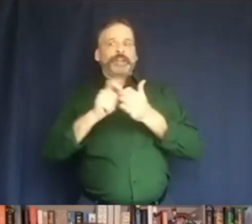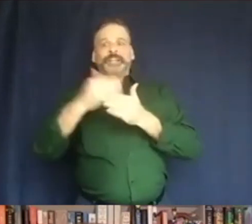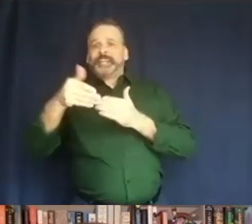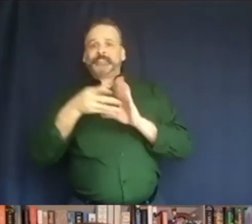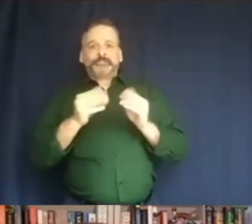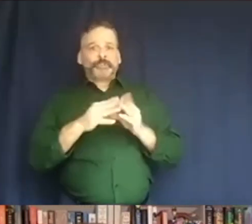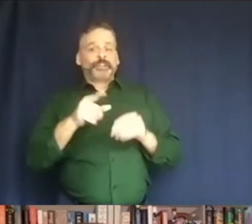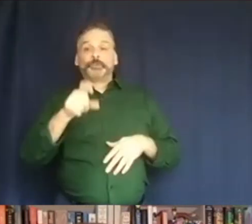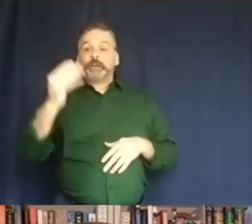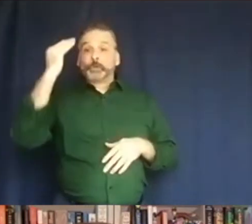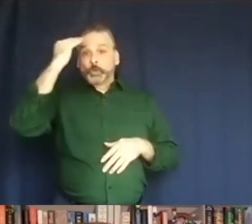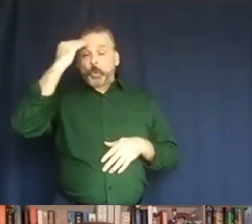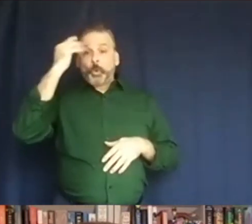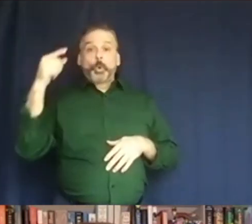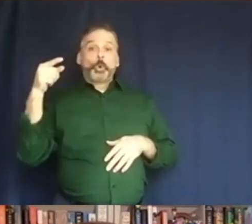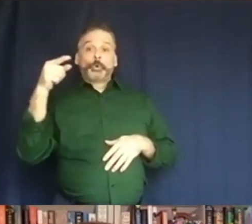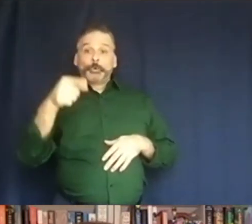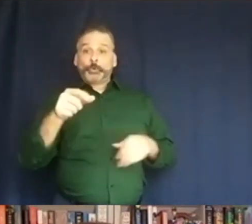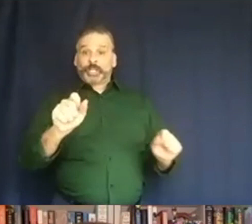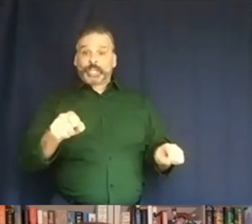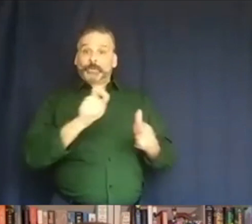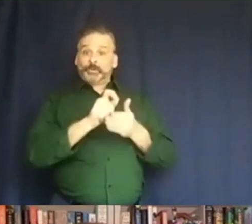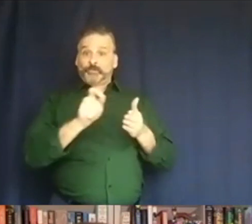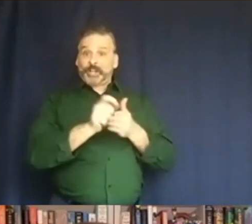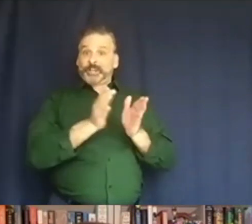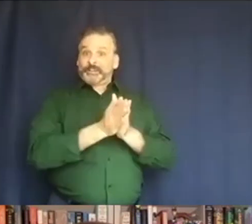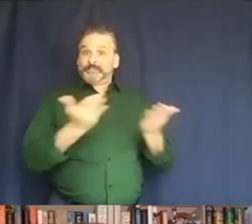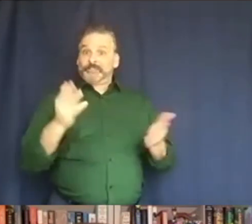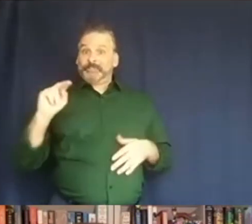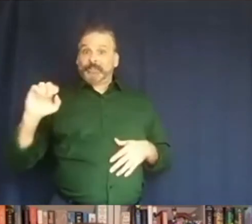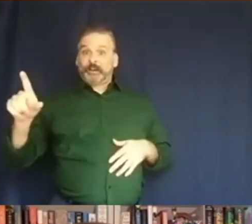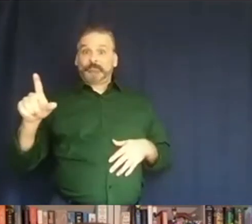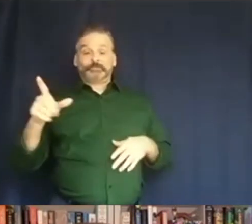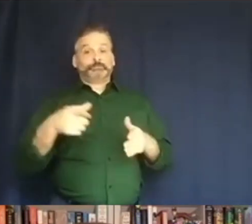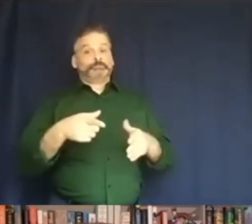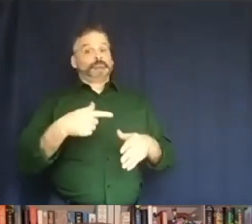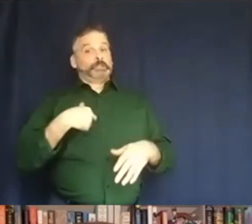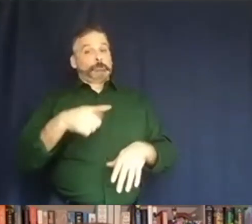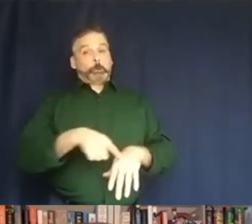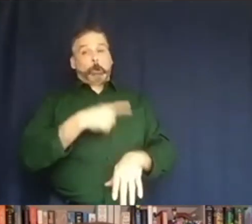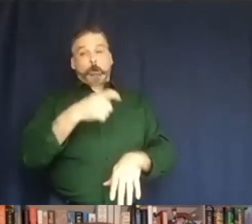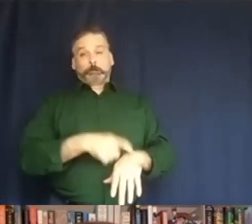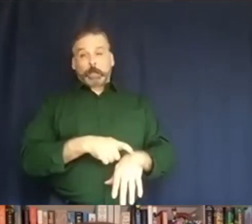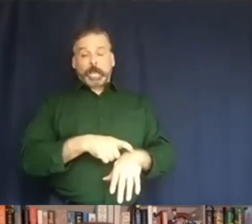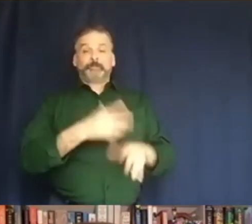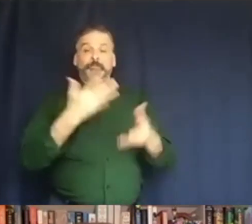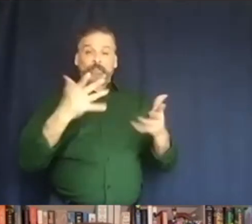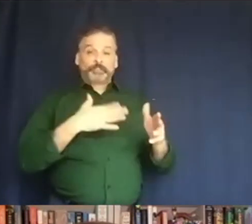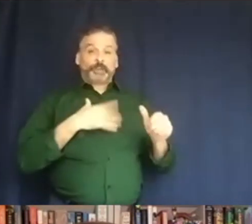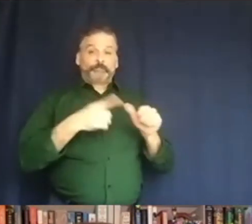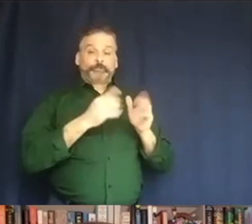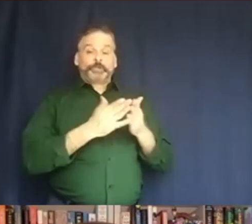know that you are capable of writing a novel. It took me the longest time just to get that far. My first book,